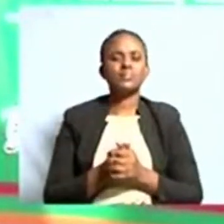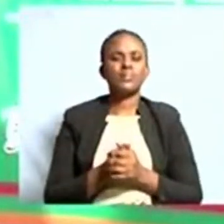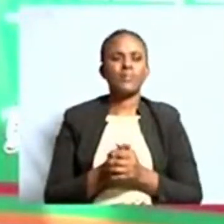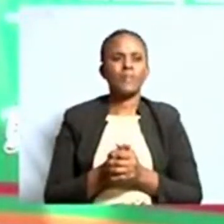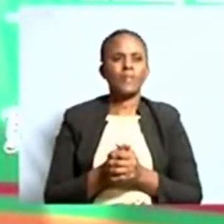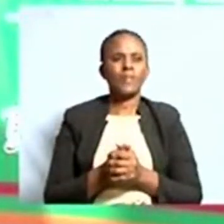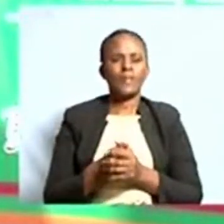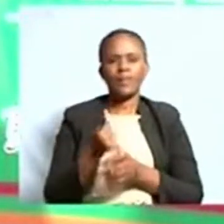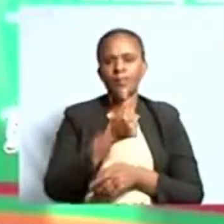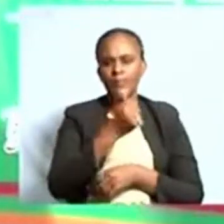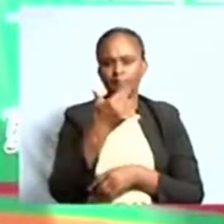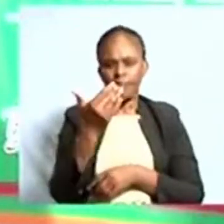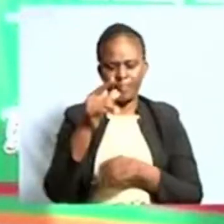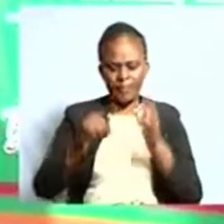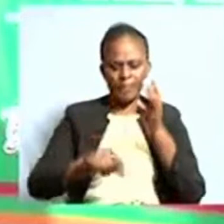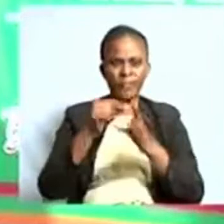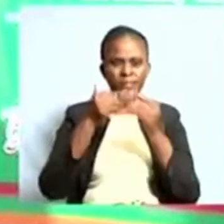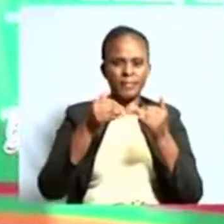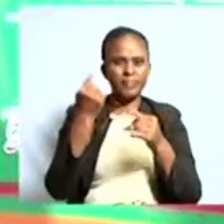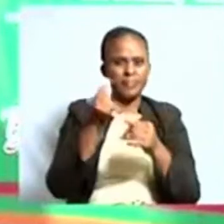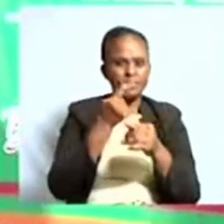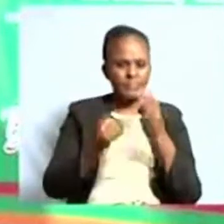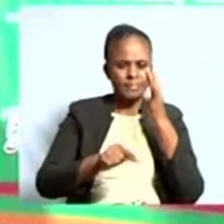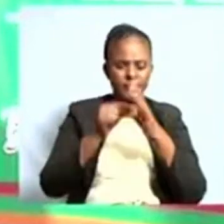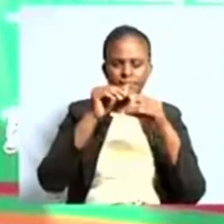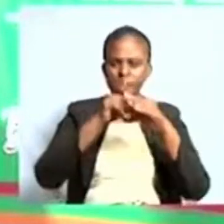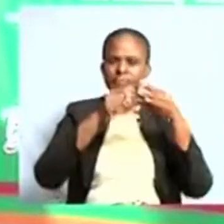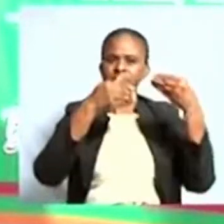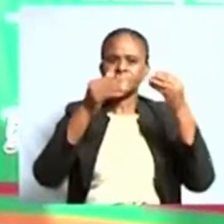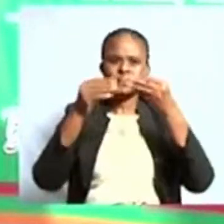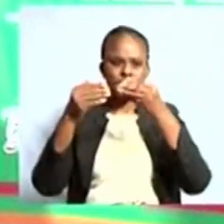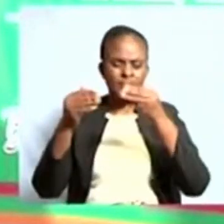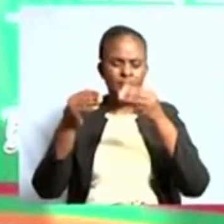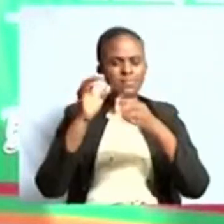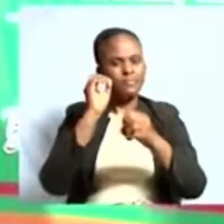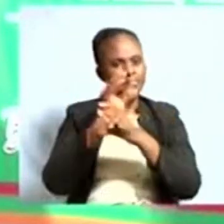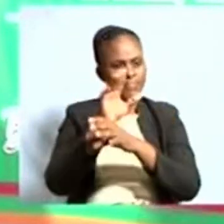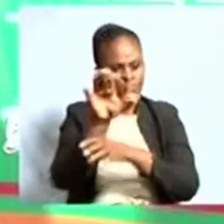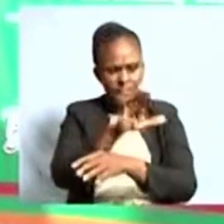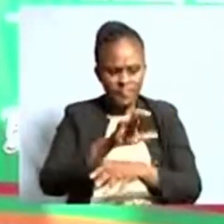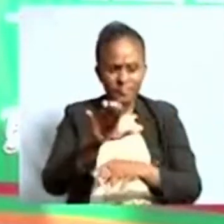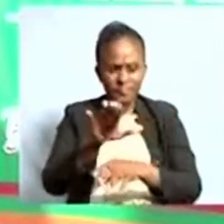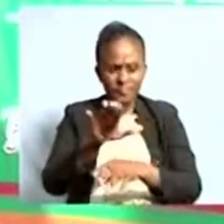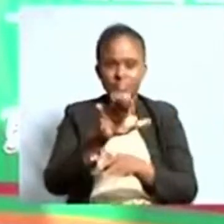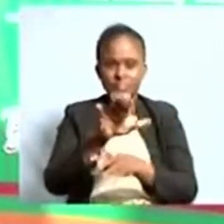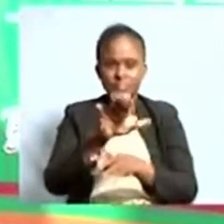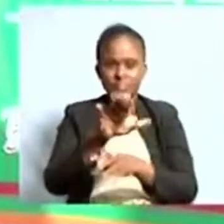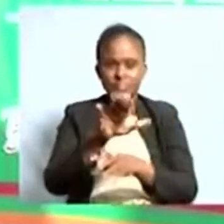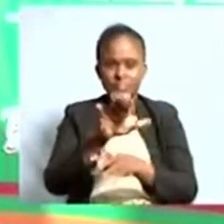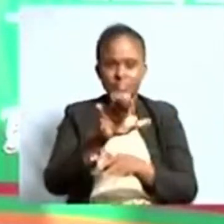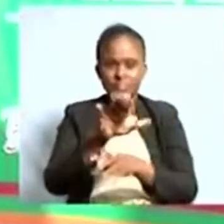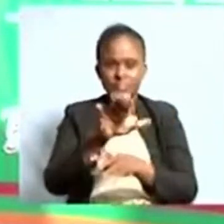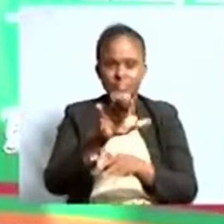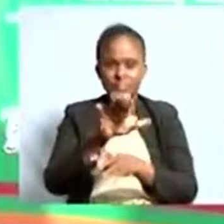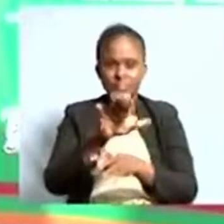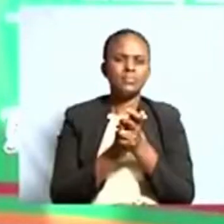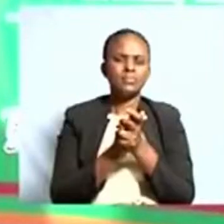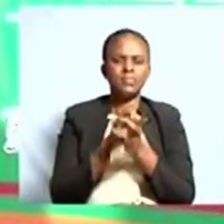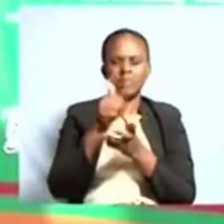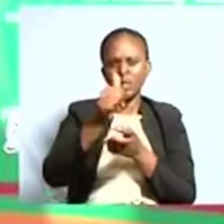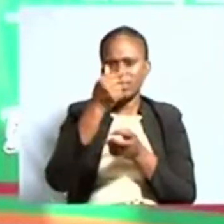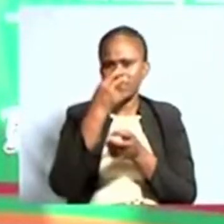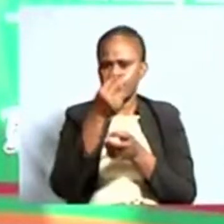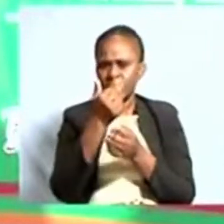The other thing you just find them on the market, already on the market. Then, looking at